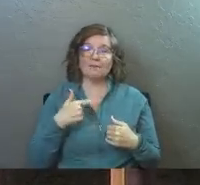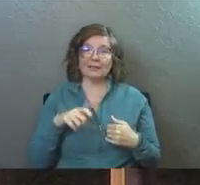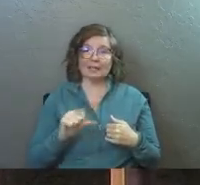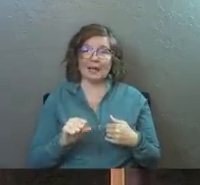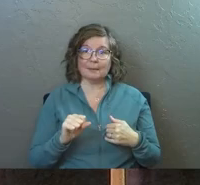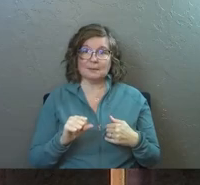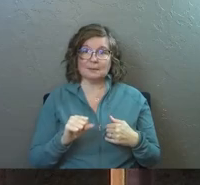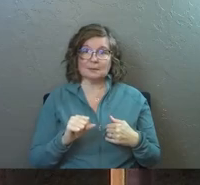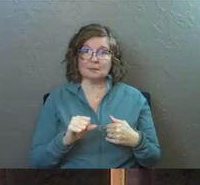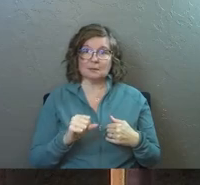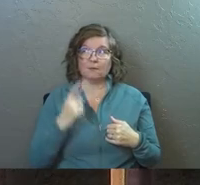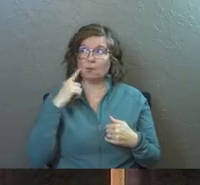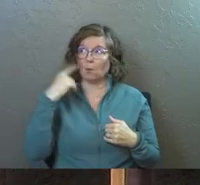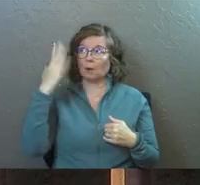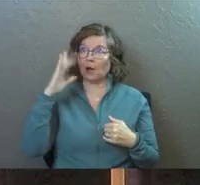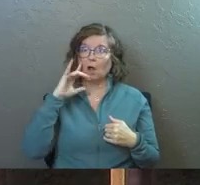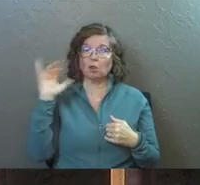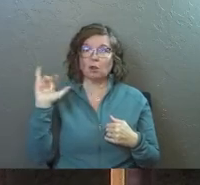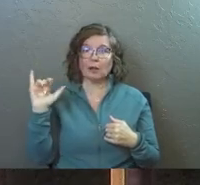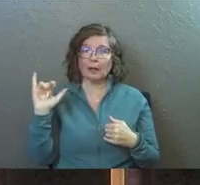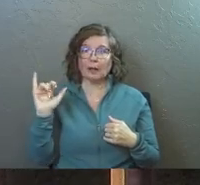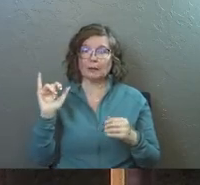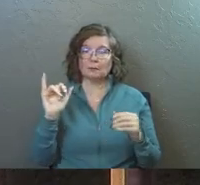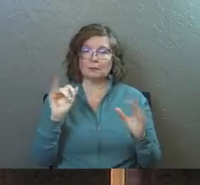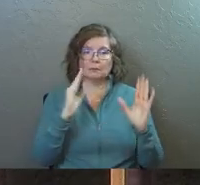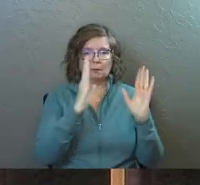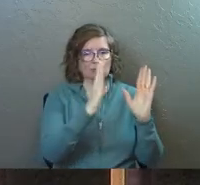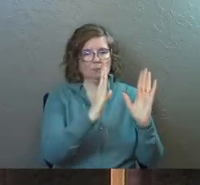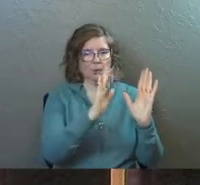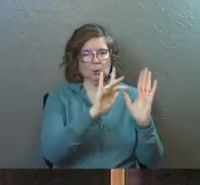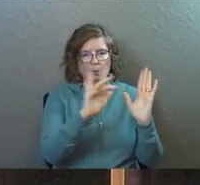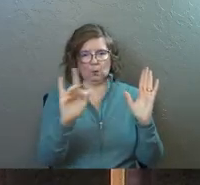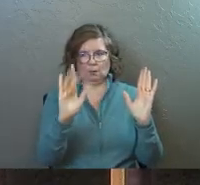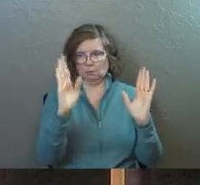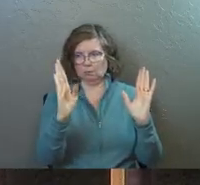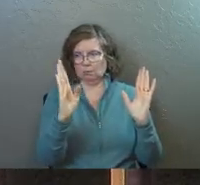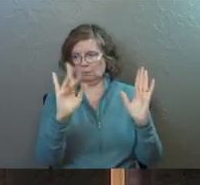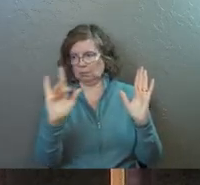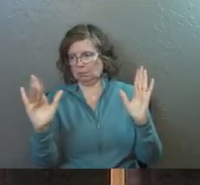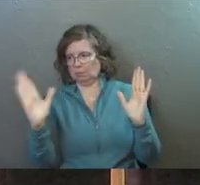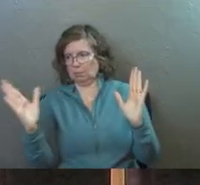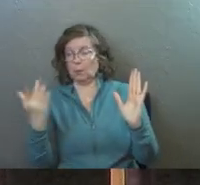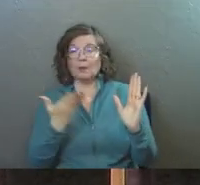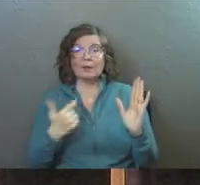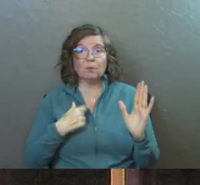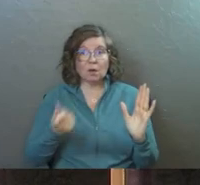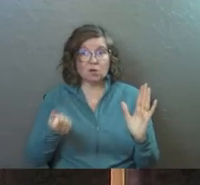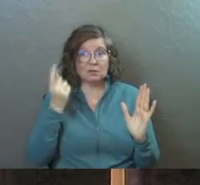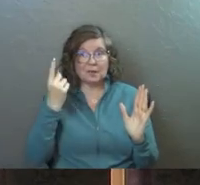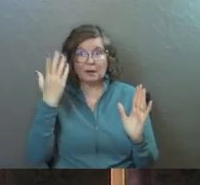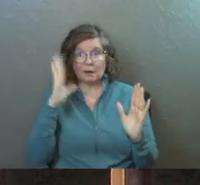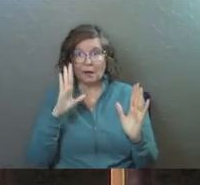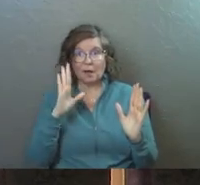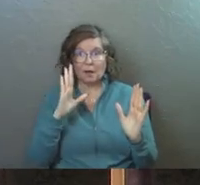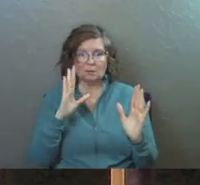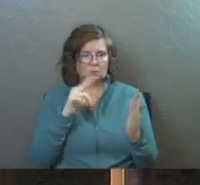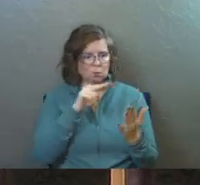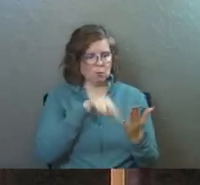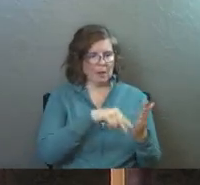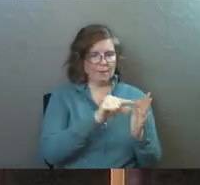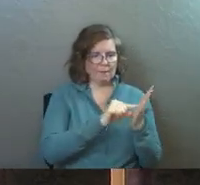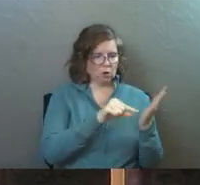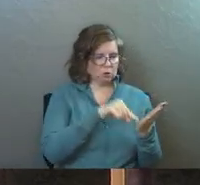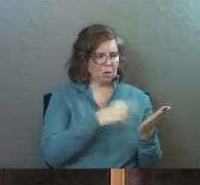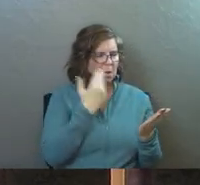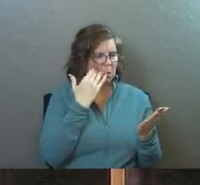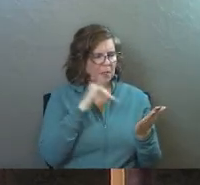in our frames when it comes to God. We've got things that we understand about God because we read those verses or we